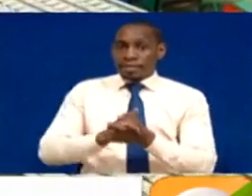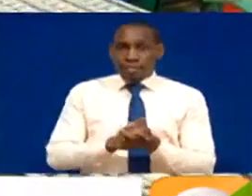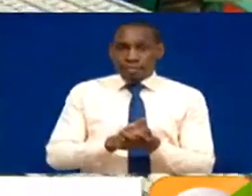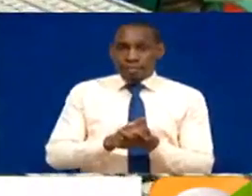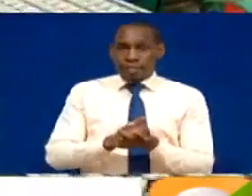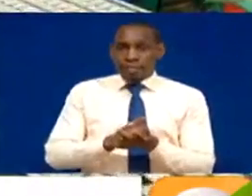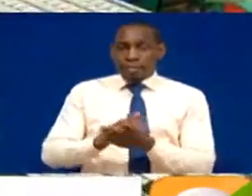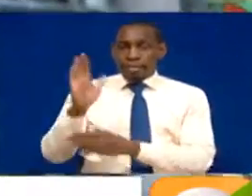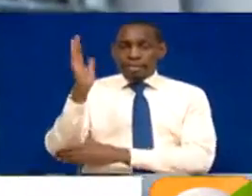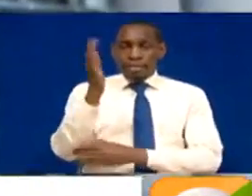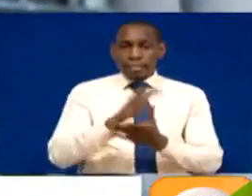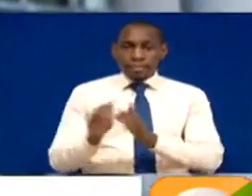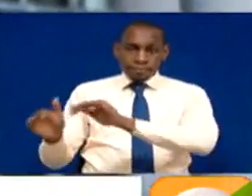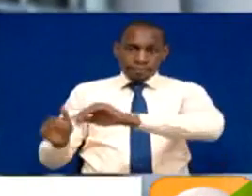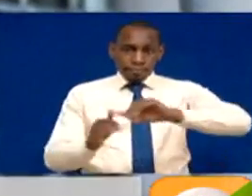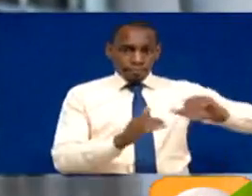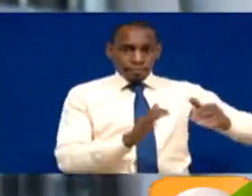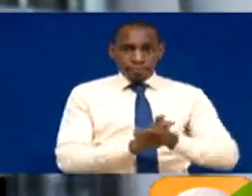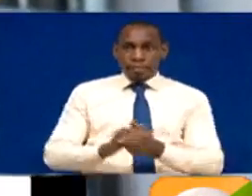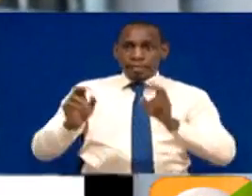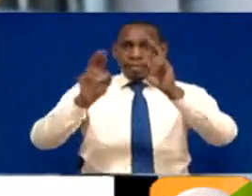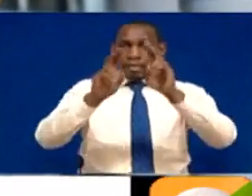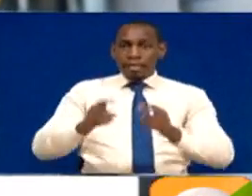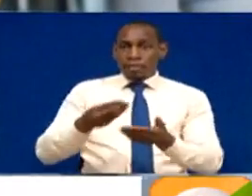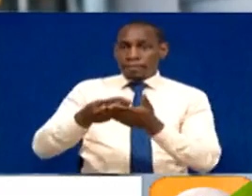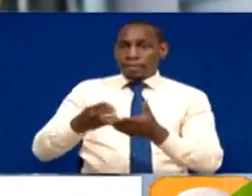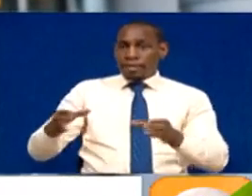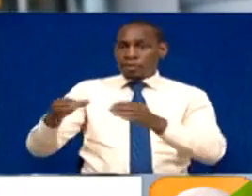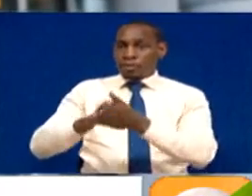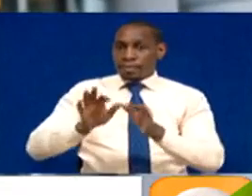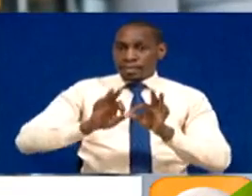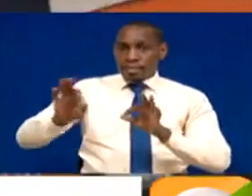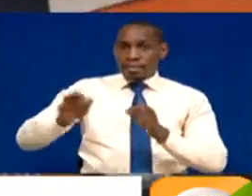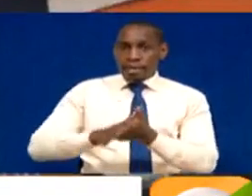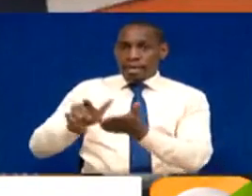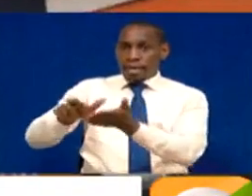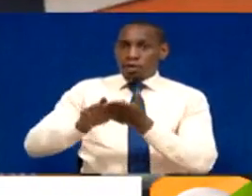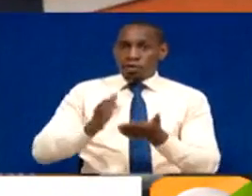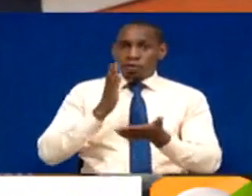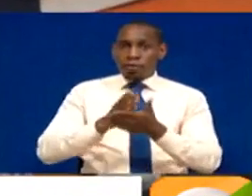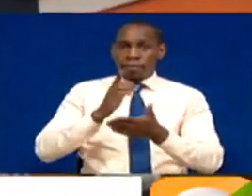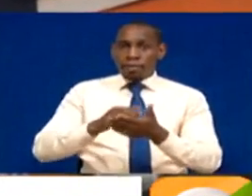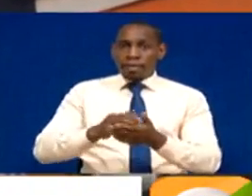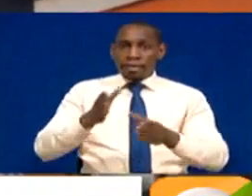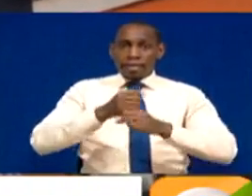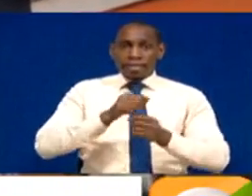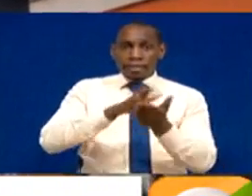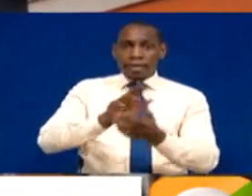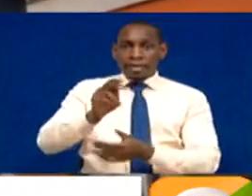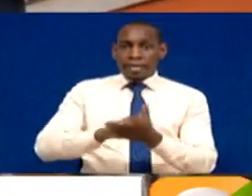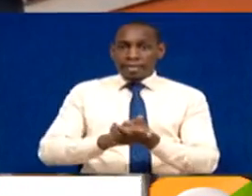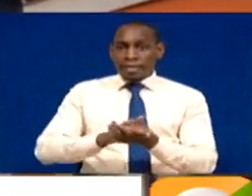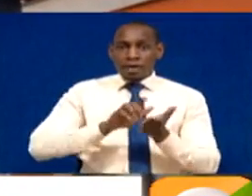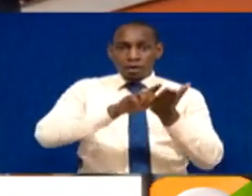crop cycling of trees. And finally, the International Finance Corporation has extended a loan to Guarantee Trust Bank Kenya for